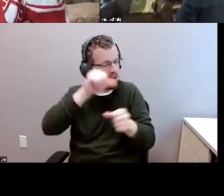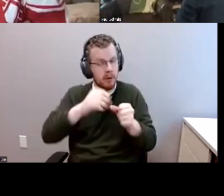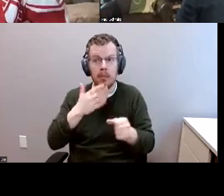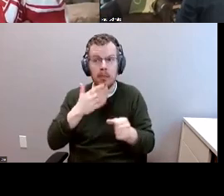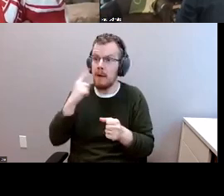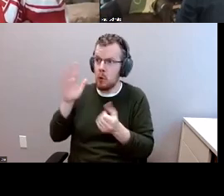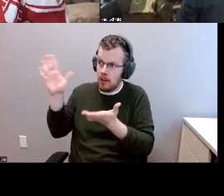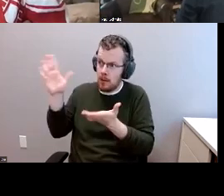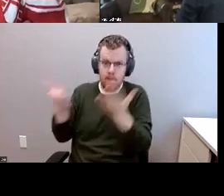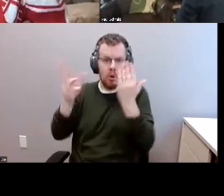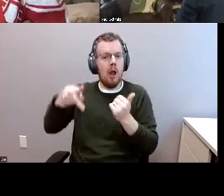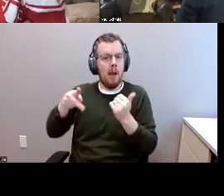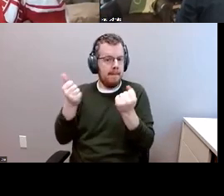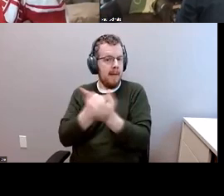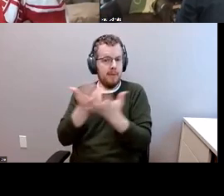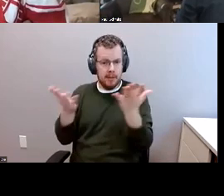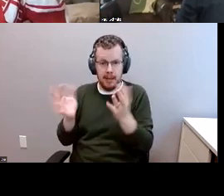that.